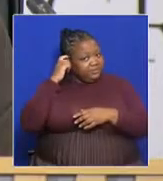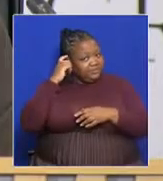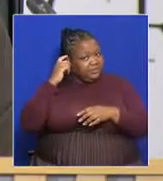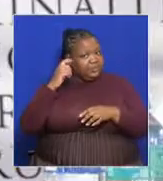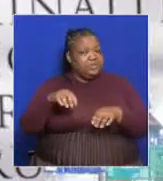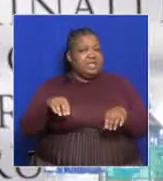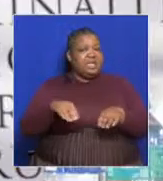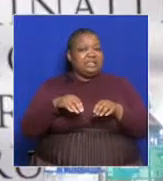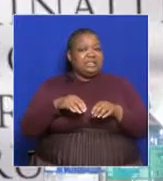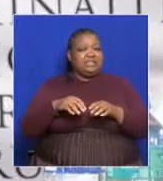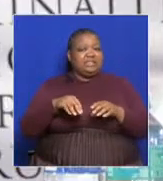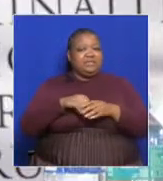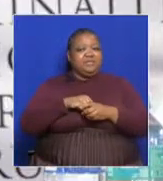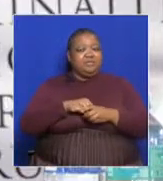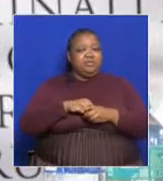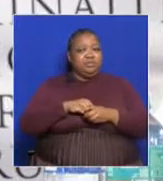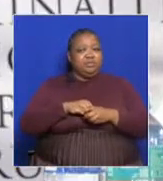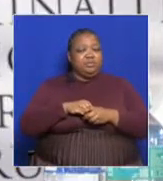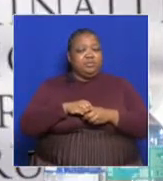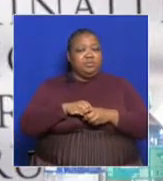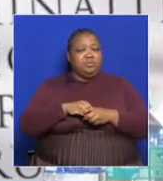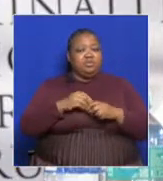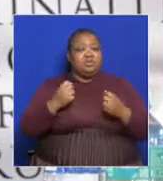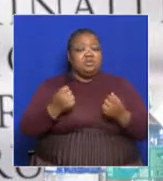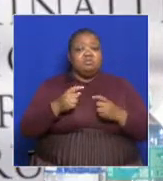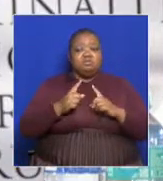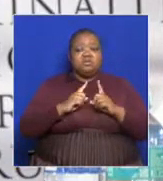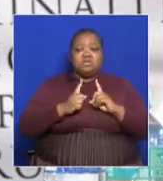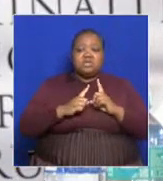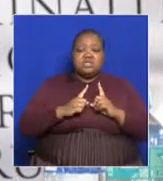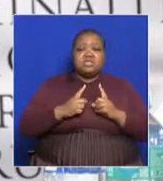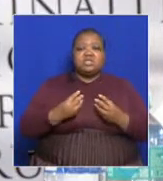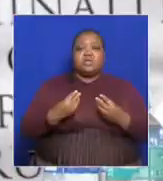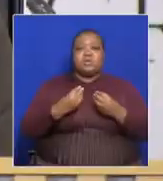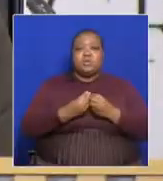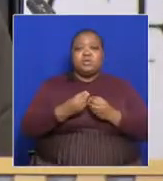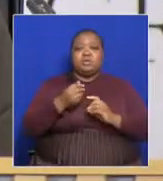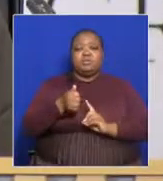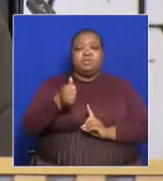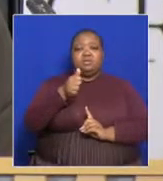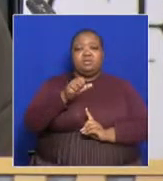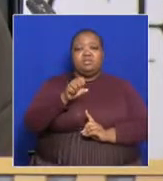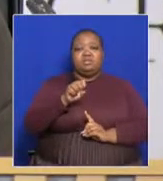you actively engaging with Major General Sinona on this matter?